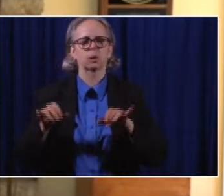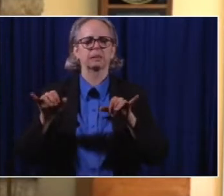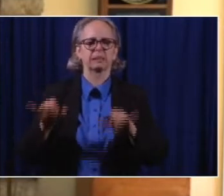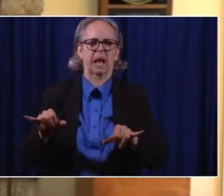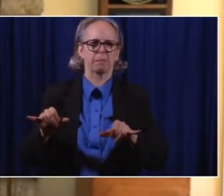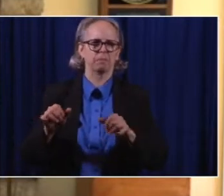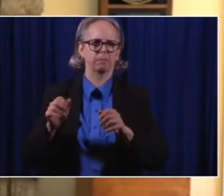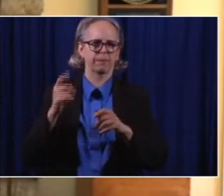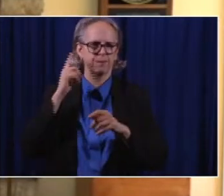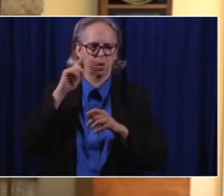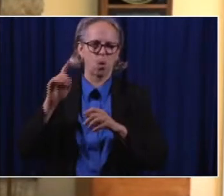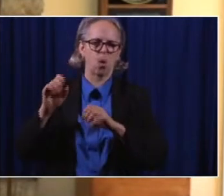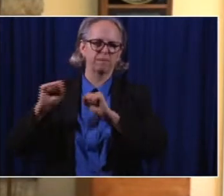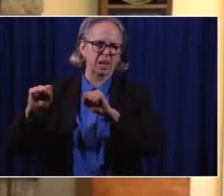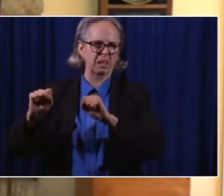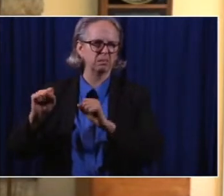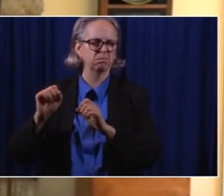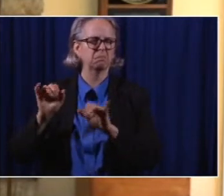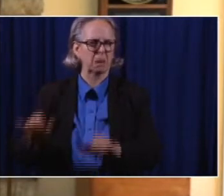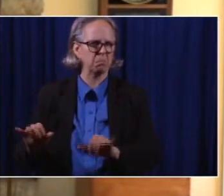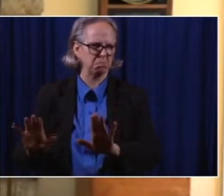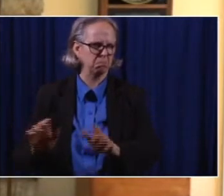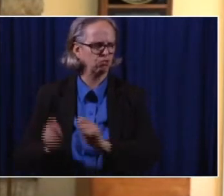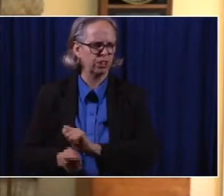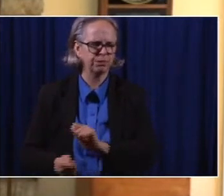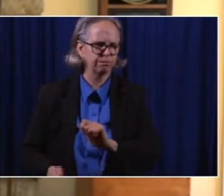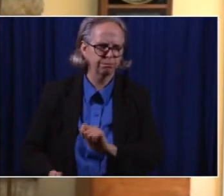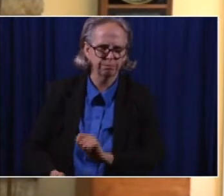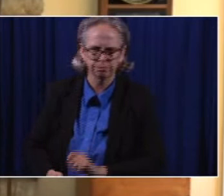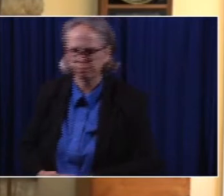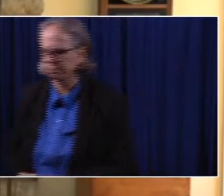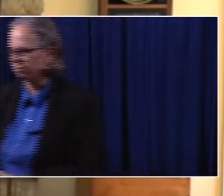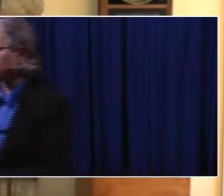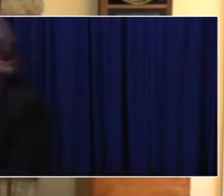Next question is from Tanisha Johnson at Spectrum News.